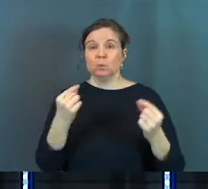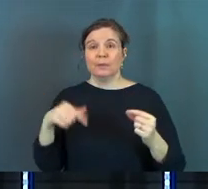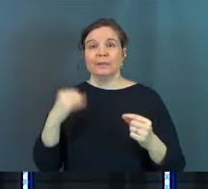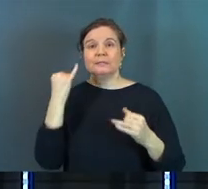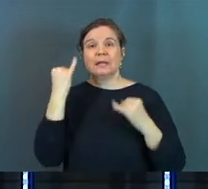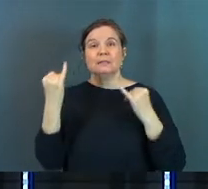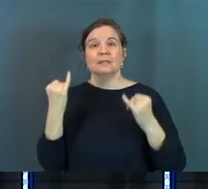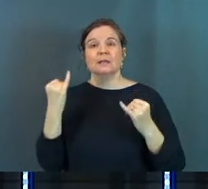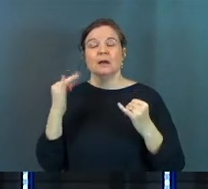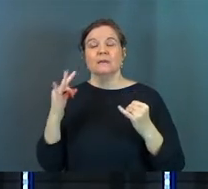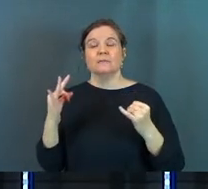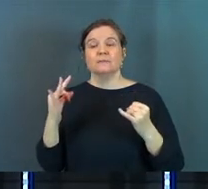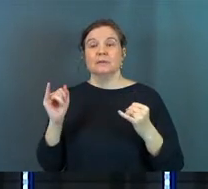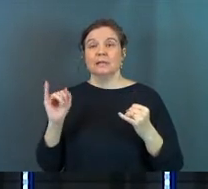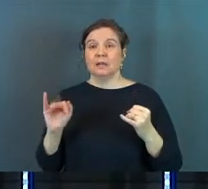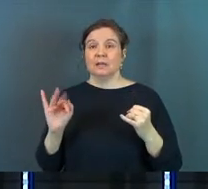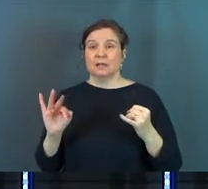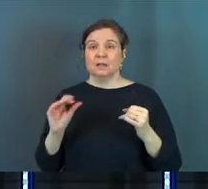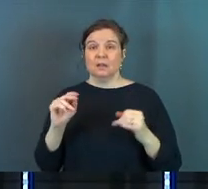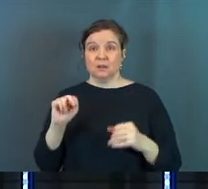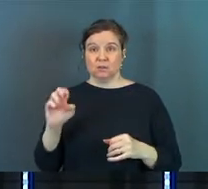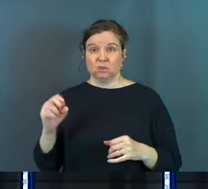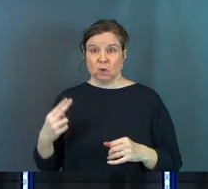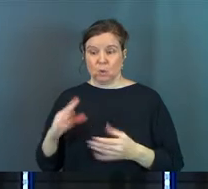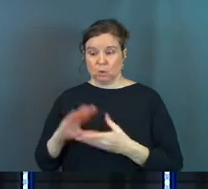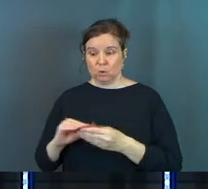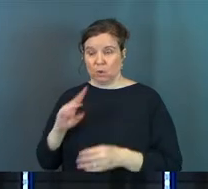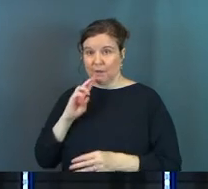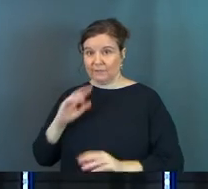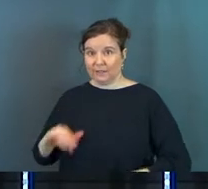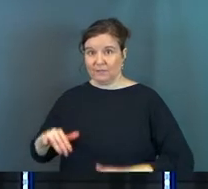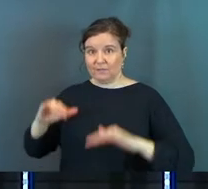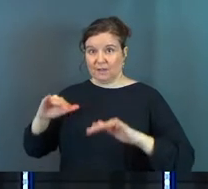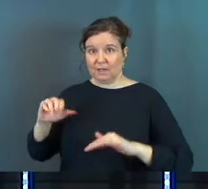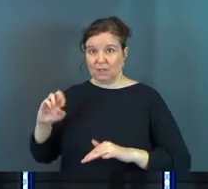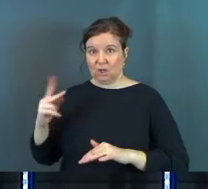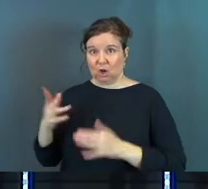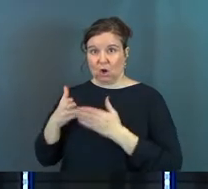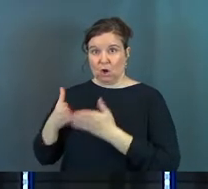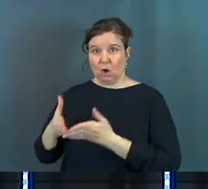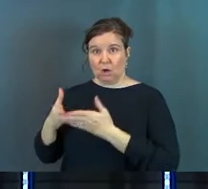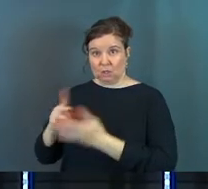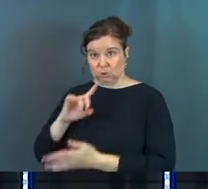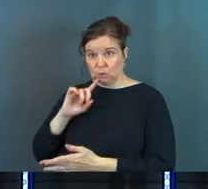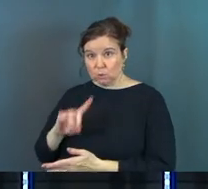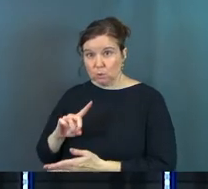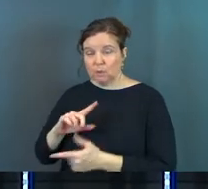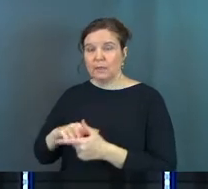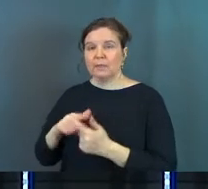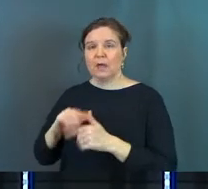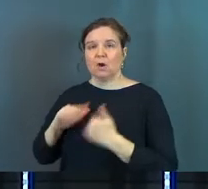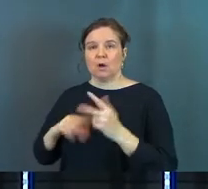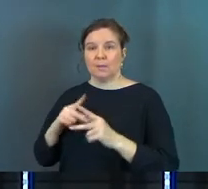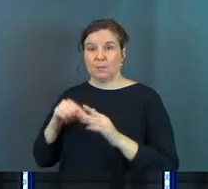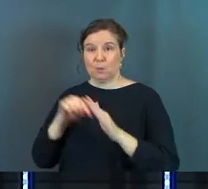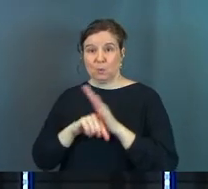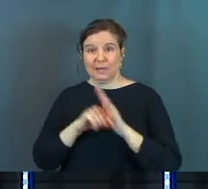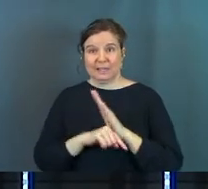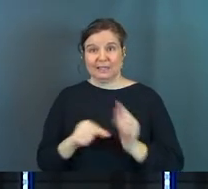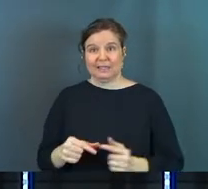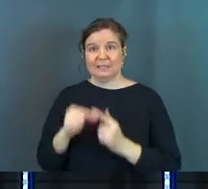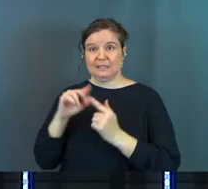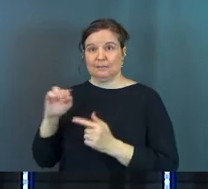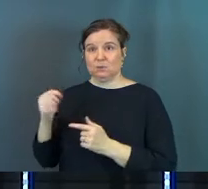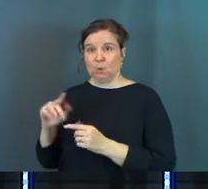this idea of if Noah and the story of the flood and his ark is actually true, then all people were killed except